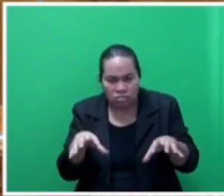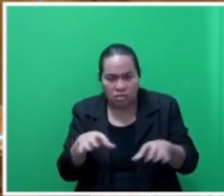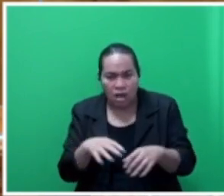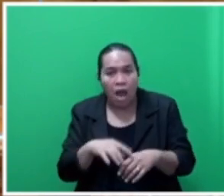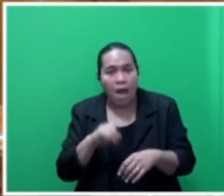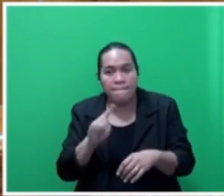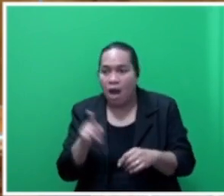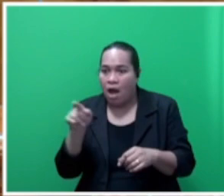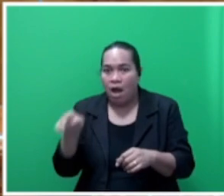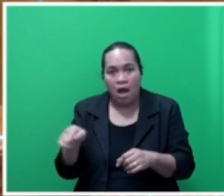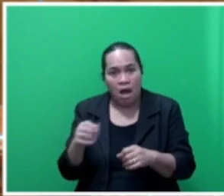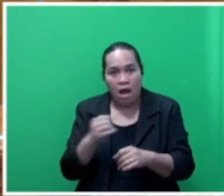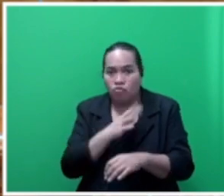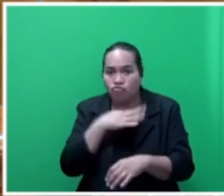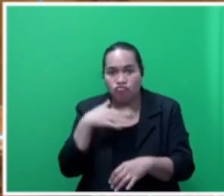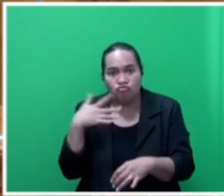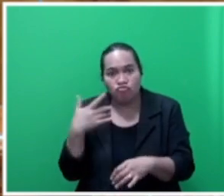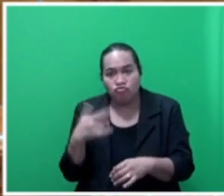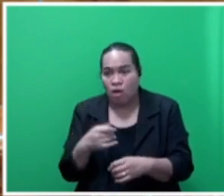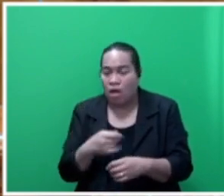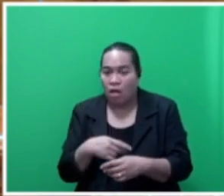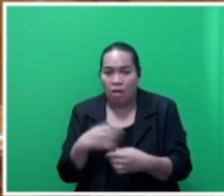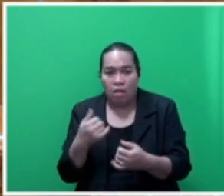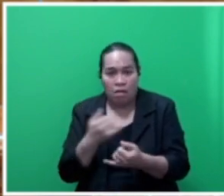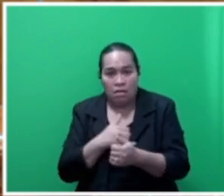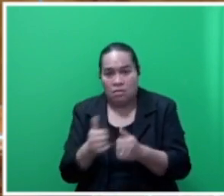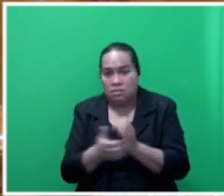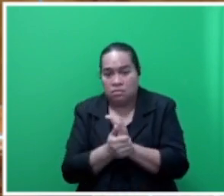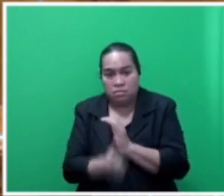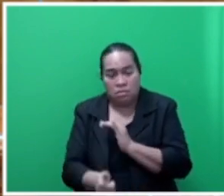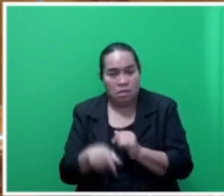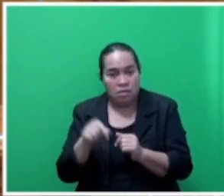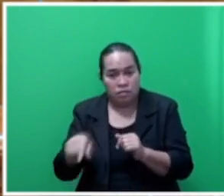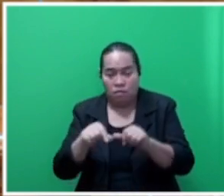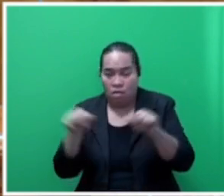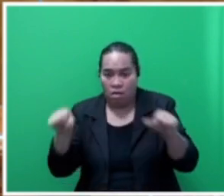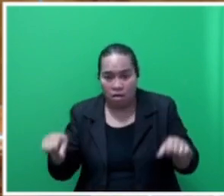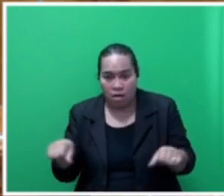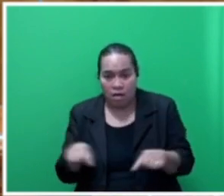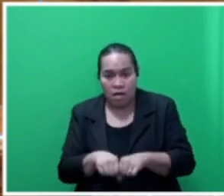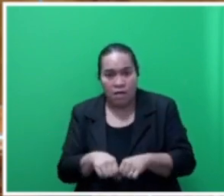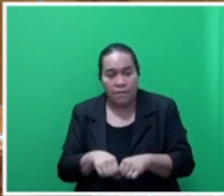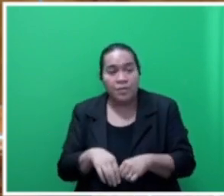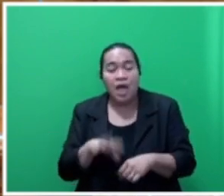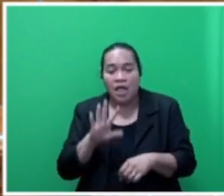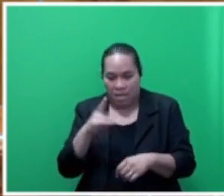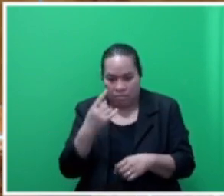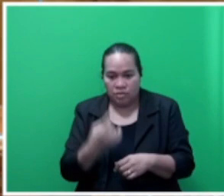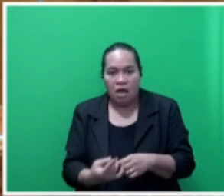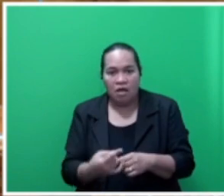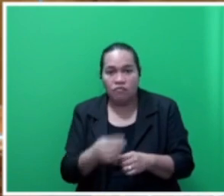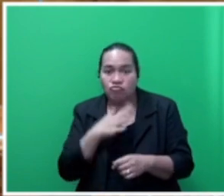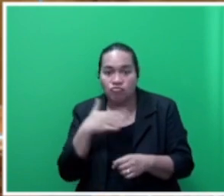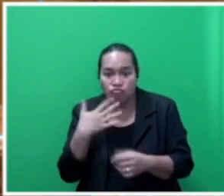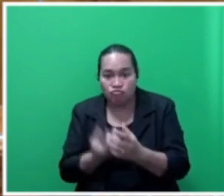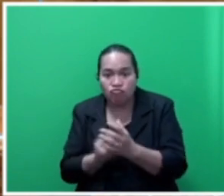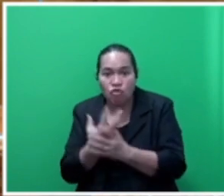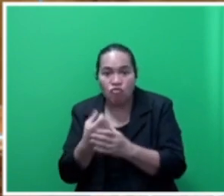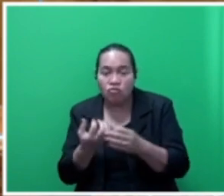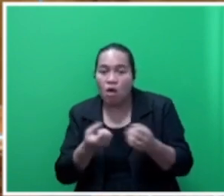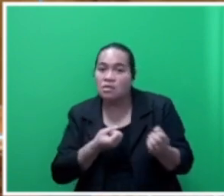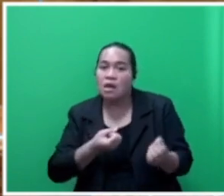grazing. They are self-sufficient in dairy products. During the first Gulf War, they supplied dairy